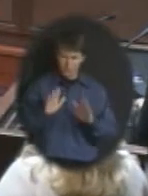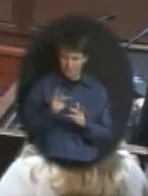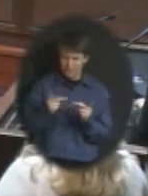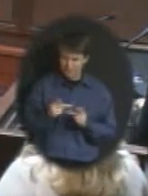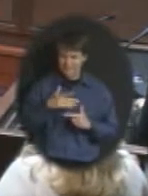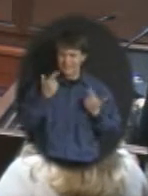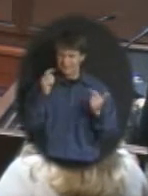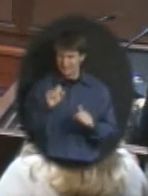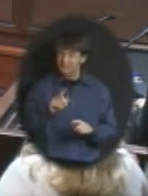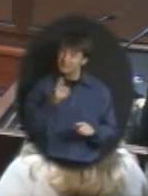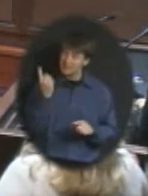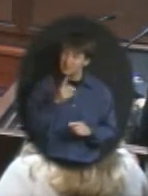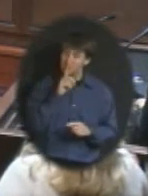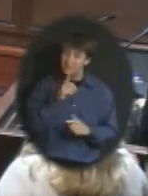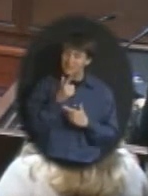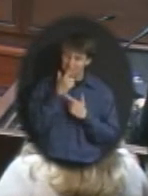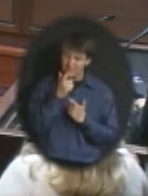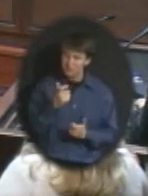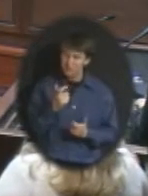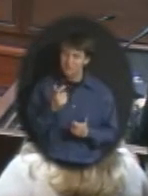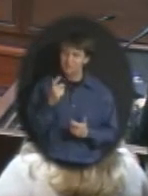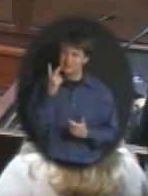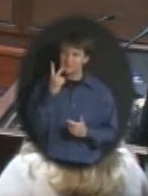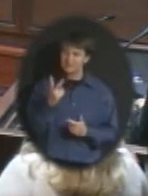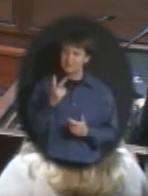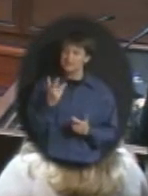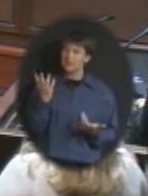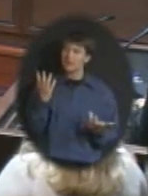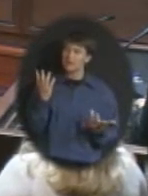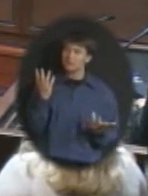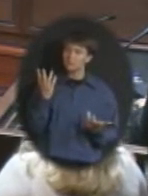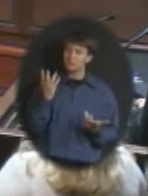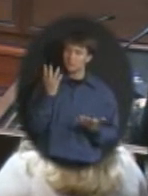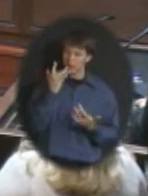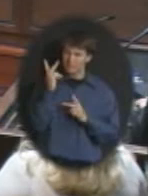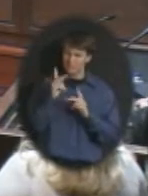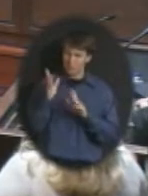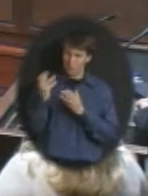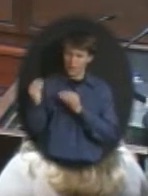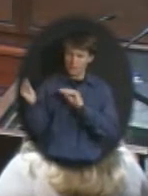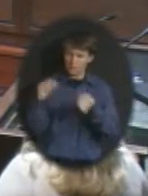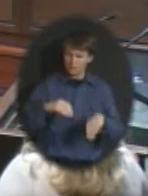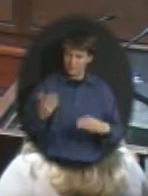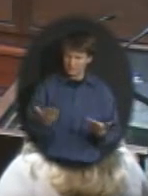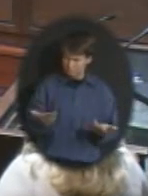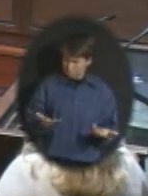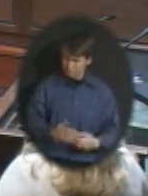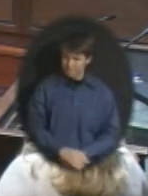would be something really interesting to see. Send that to the What the draw is. Mm-hmm.